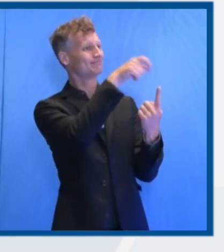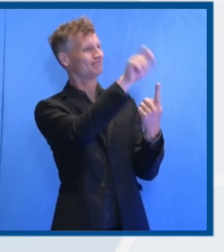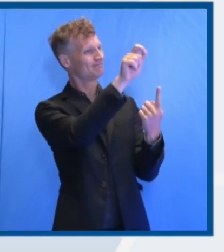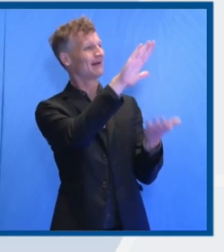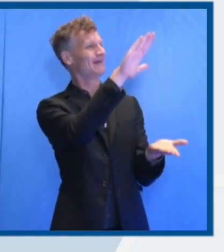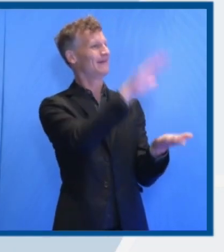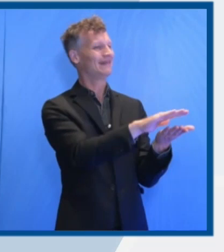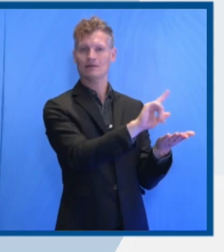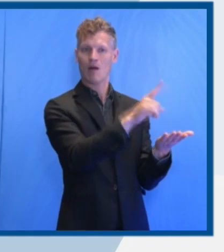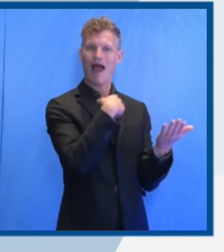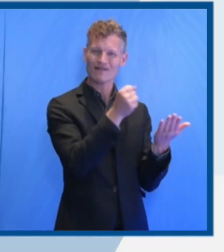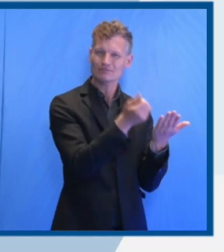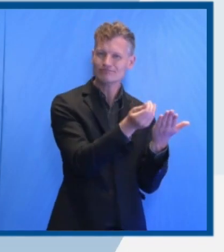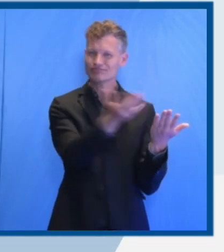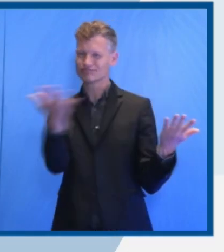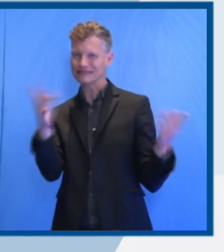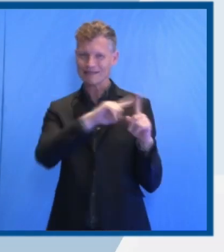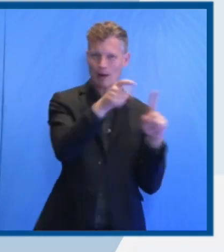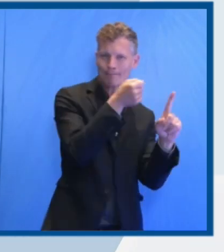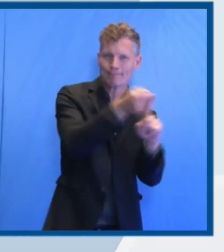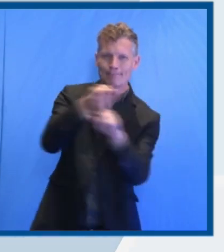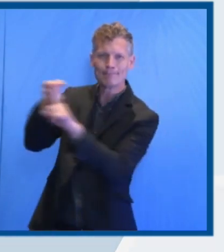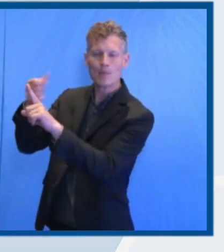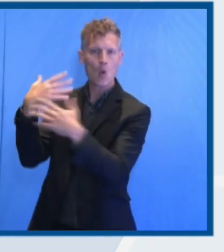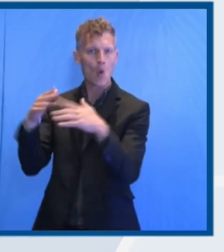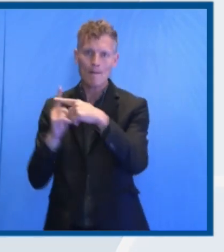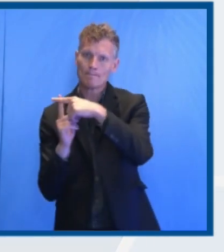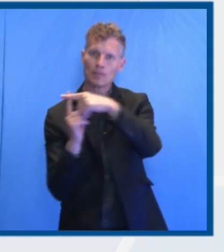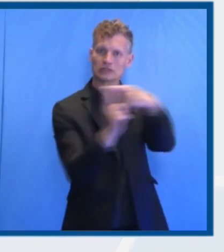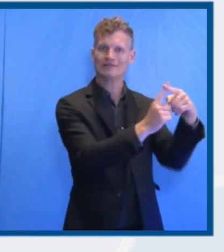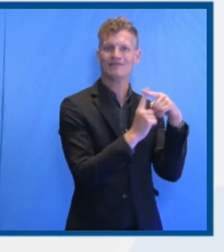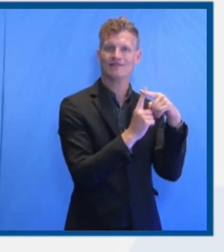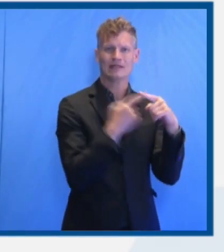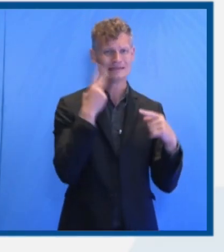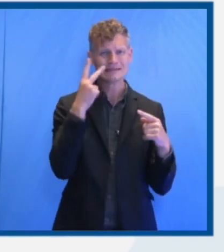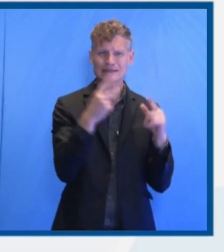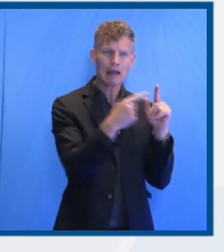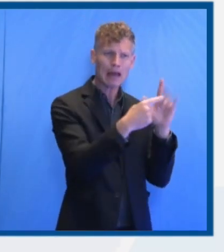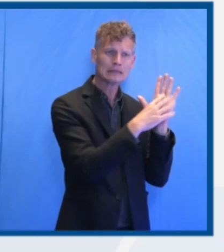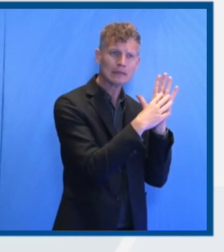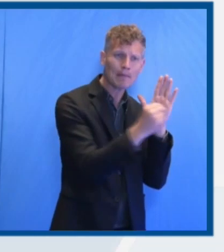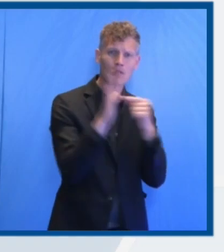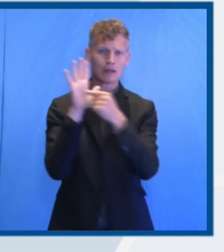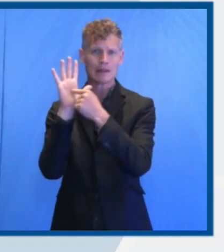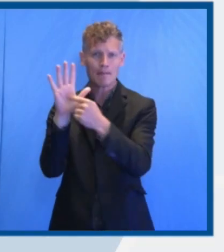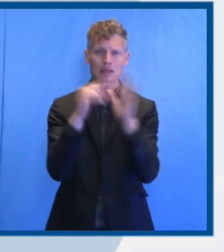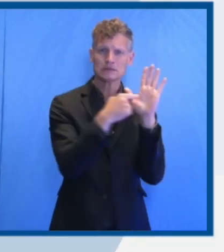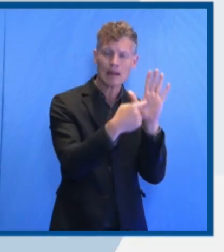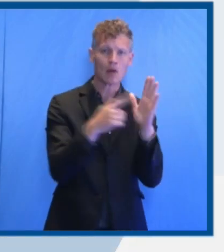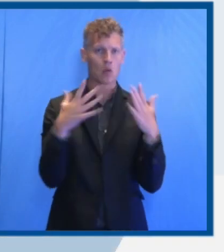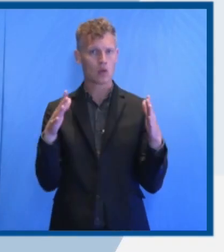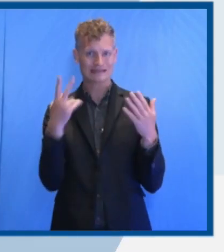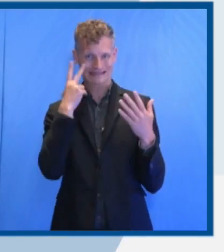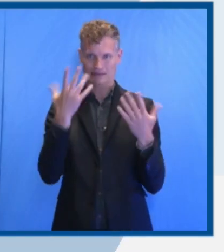see that we can build on a lot of examples have been given on building on what we're already doing, especially when it comes to